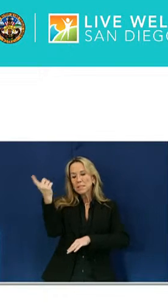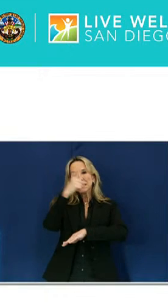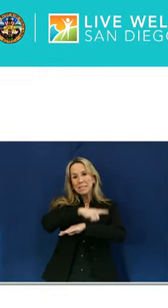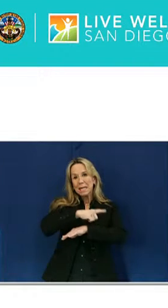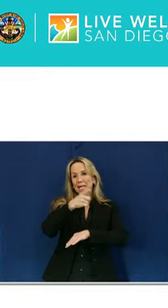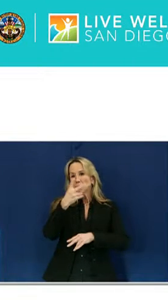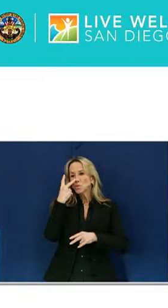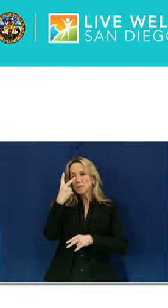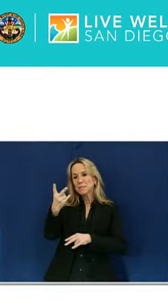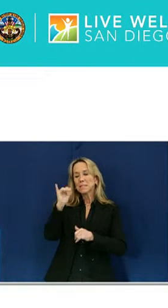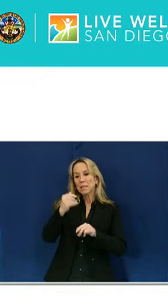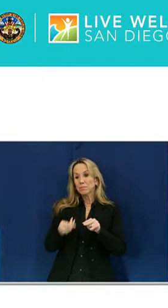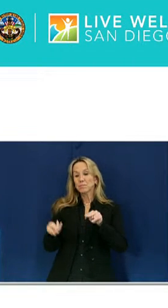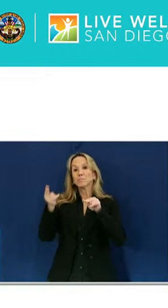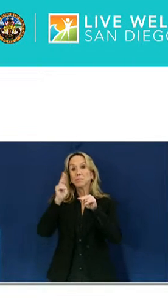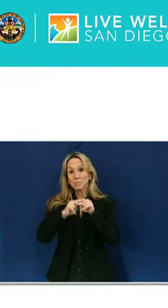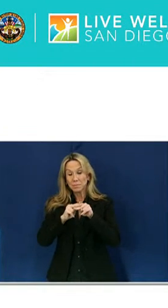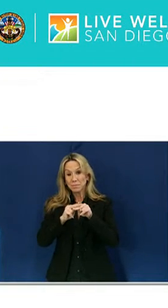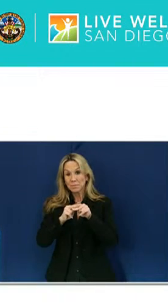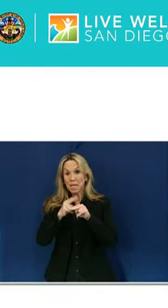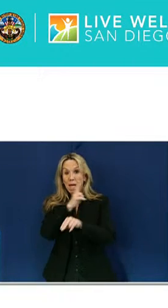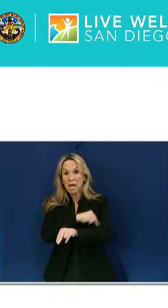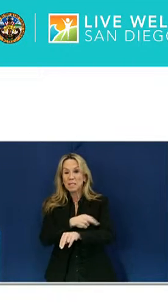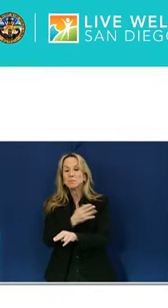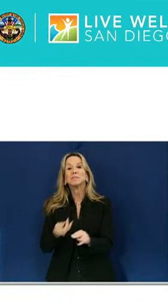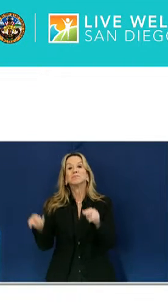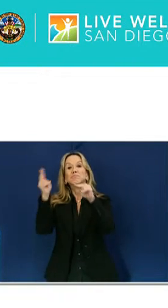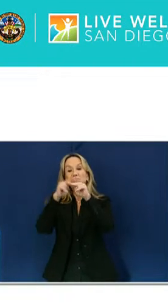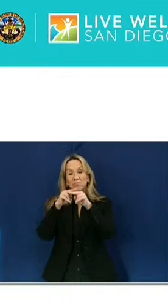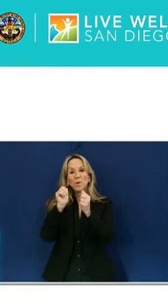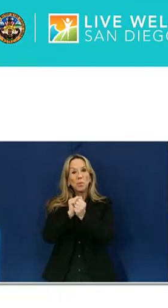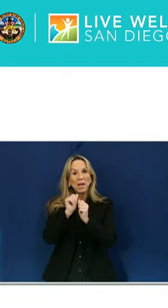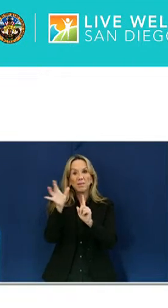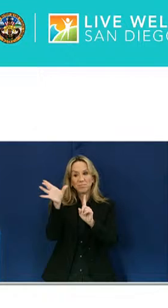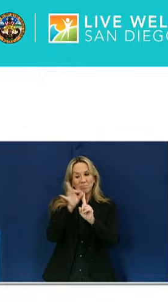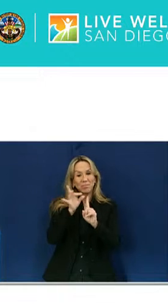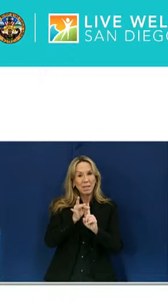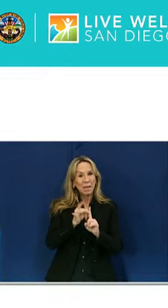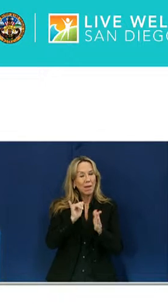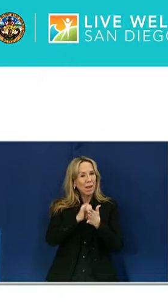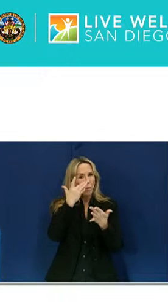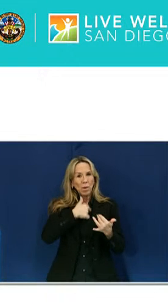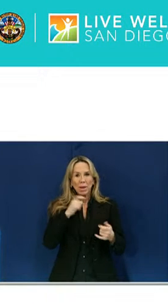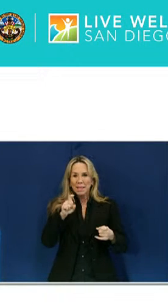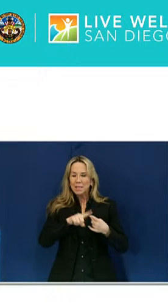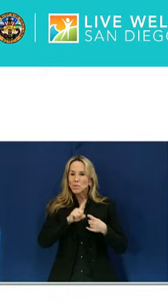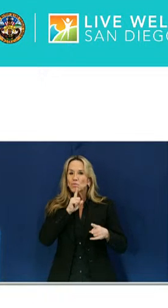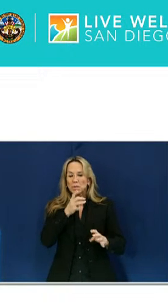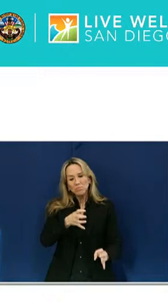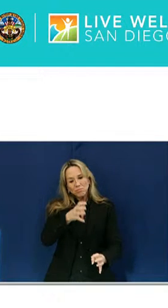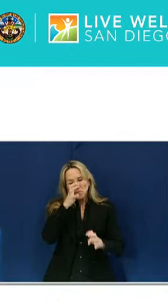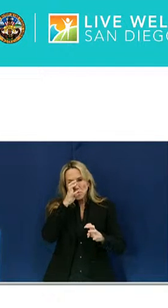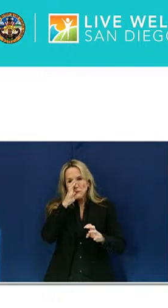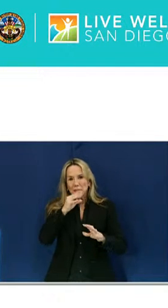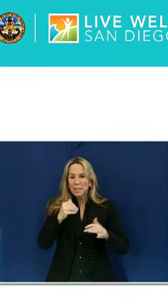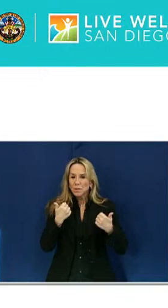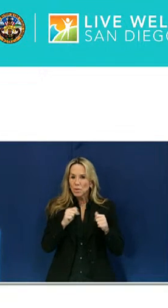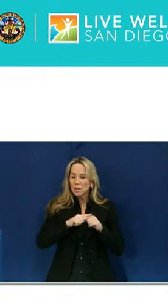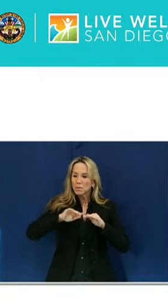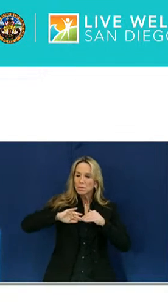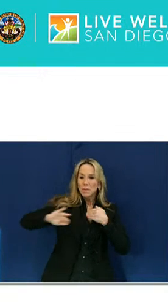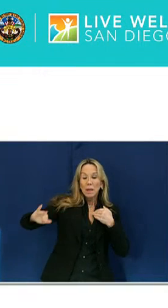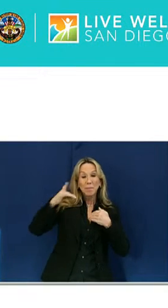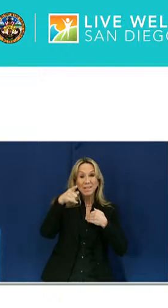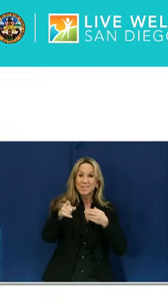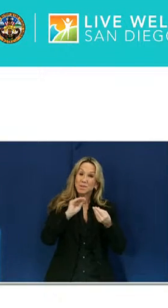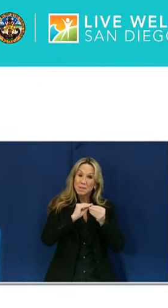increase in hospitalizations to increase in cases, which is why we really have to hunker down the next few weeks. Could be challenging as these numbers